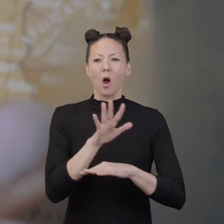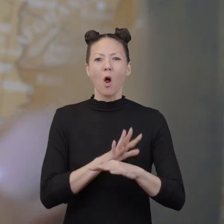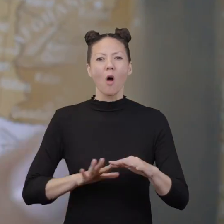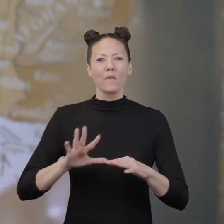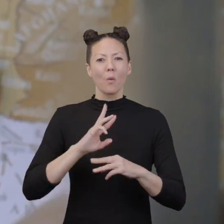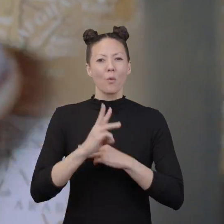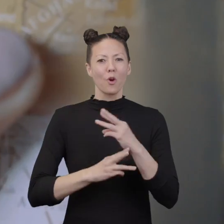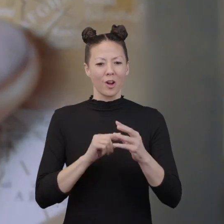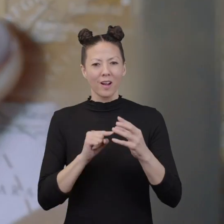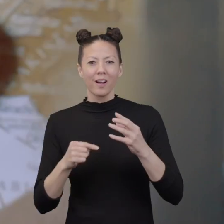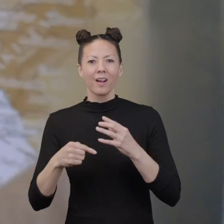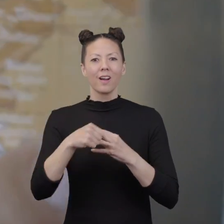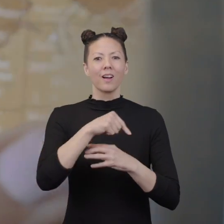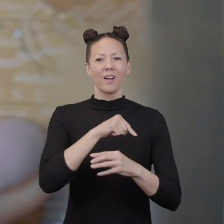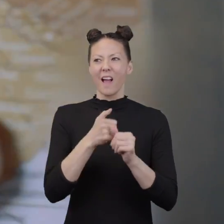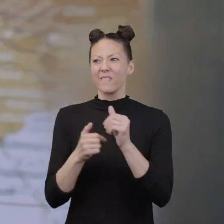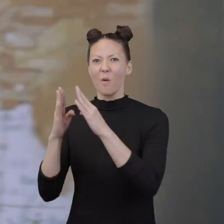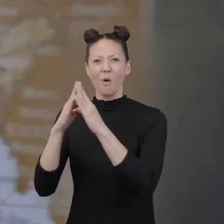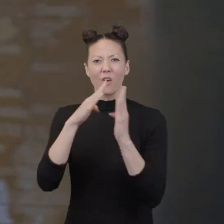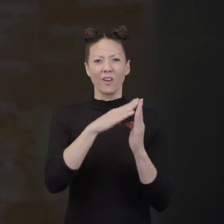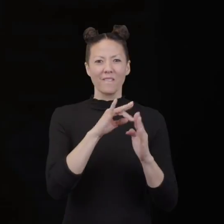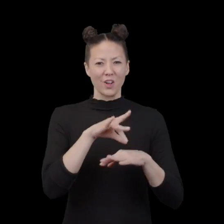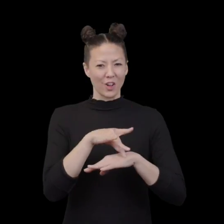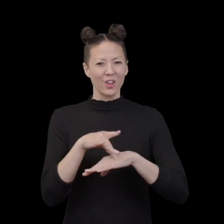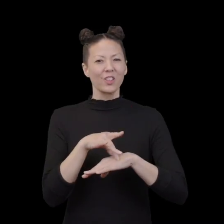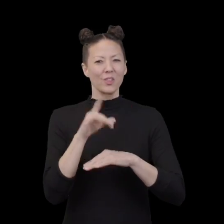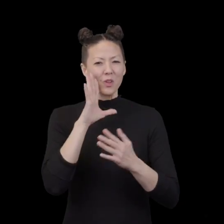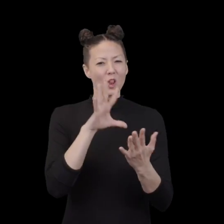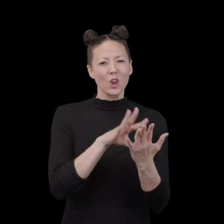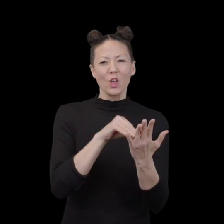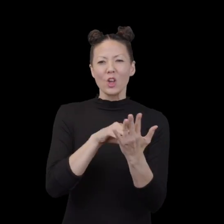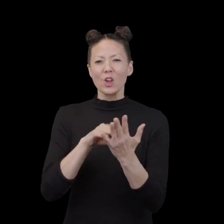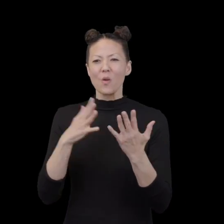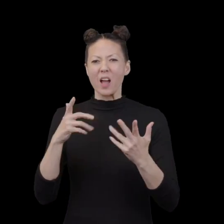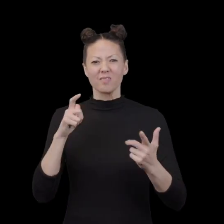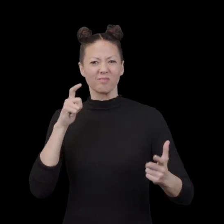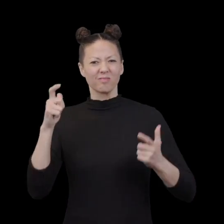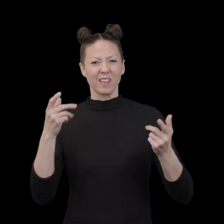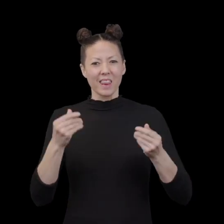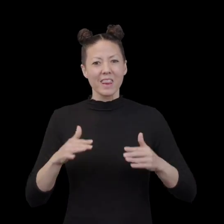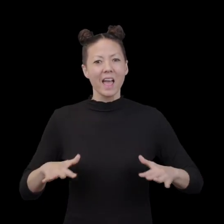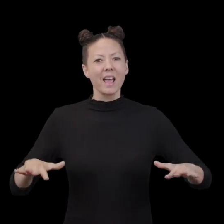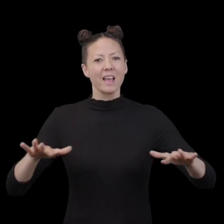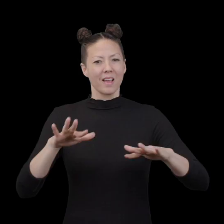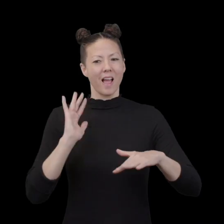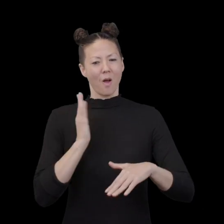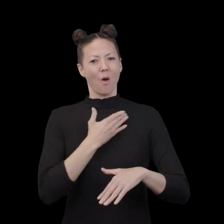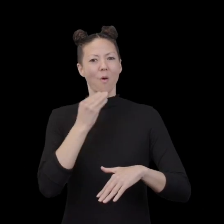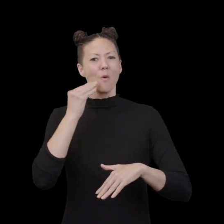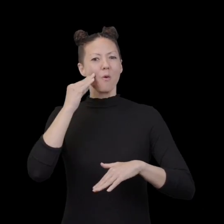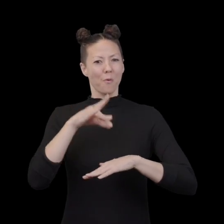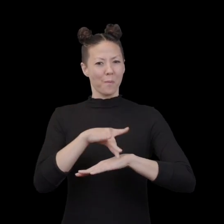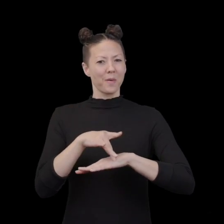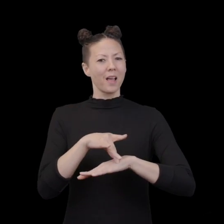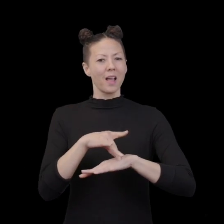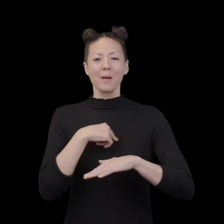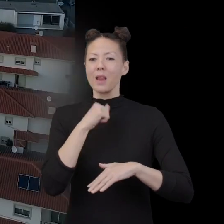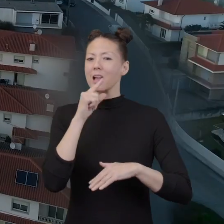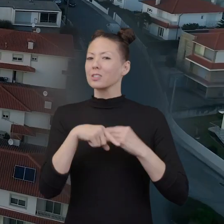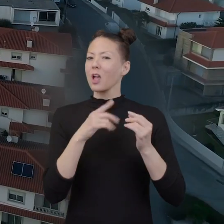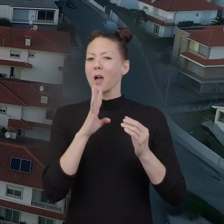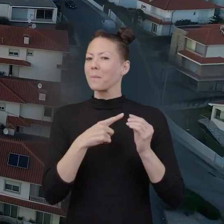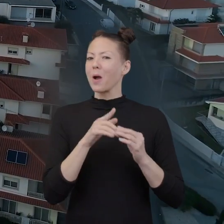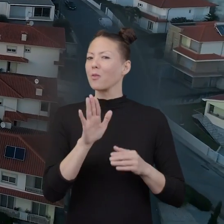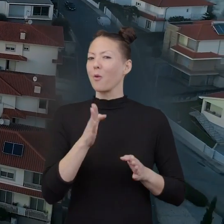the world to every corner of the earth, where you'll learn all about giant land masses that make up our home planet. I'm